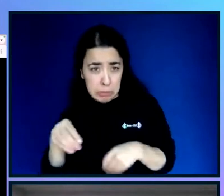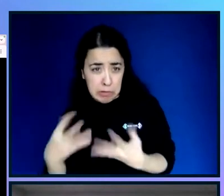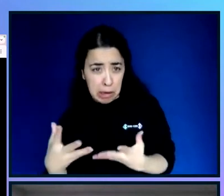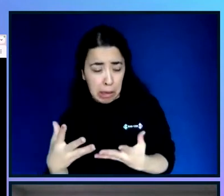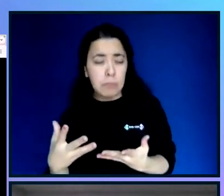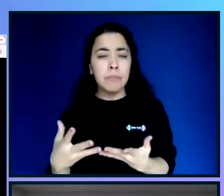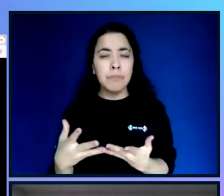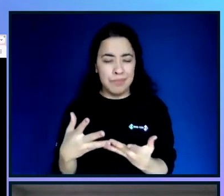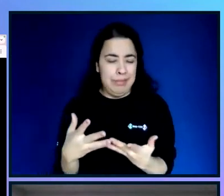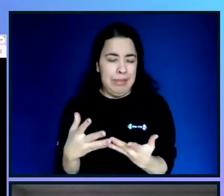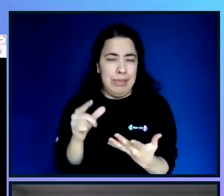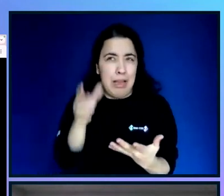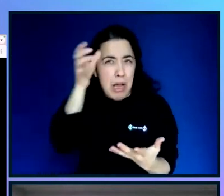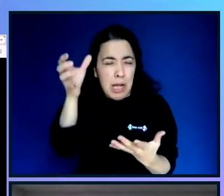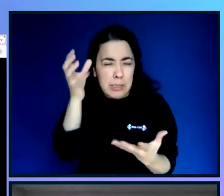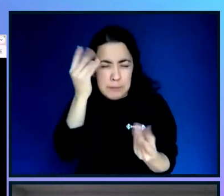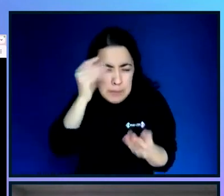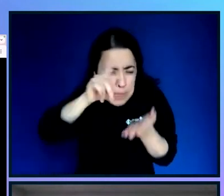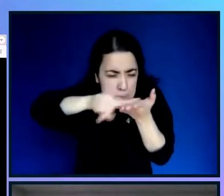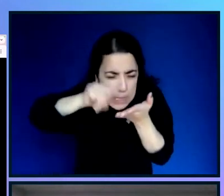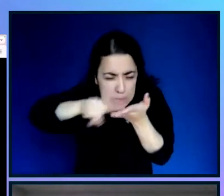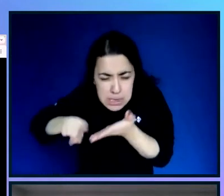meta idea, but you get the point.